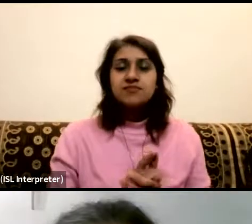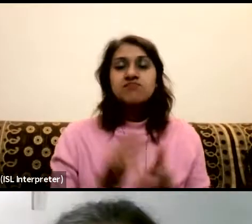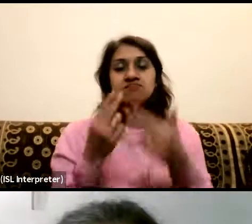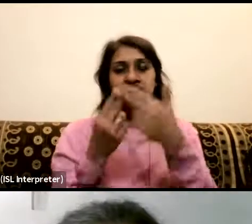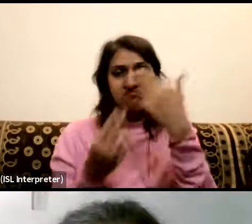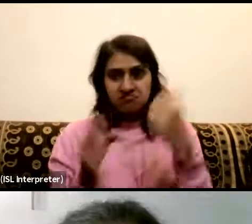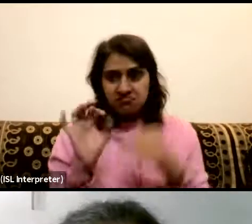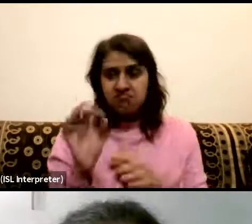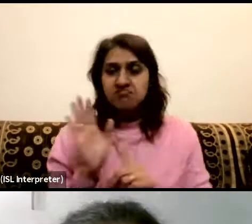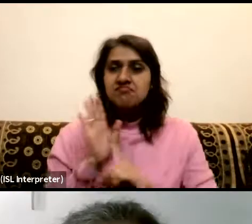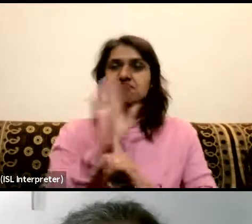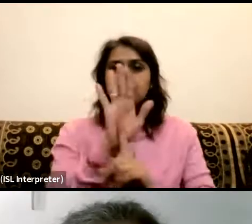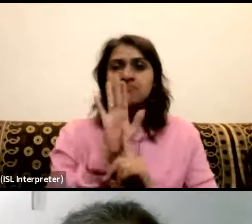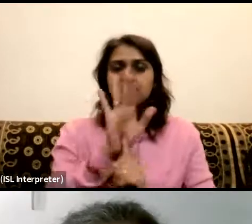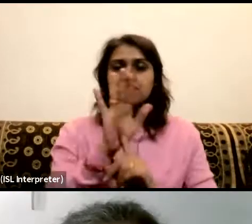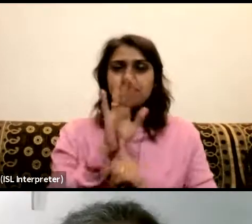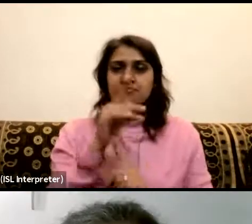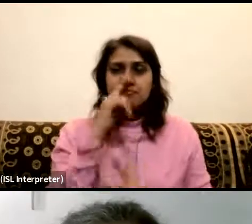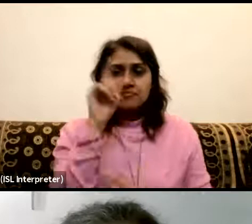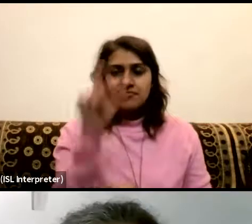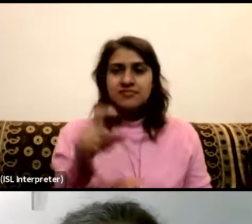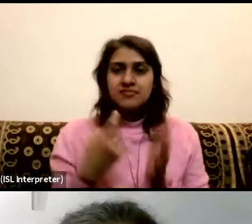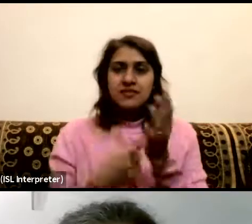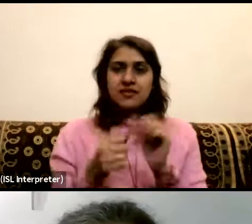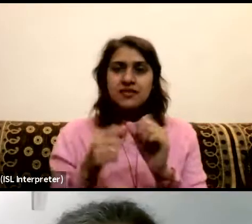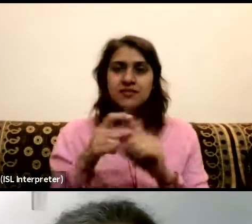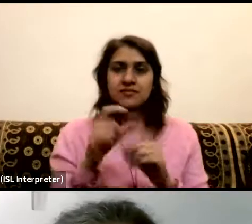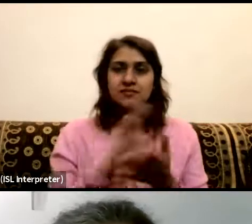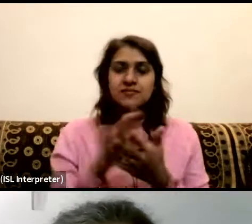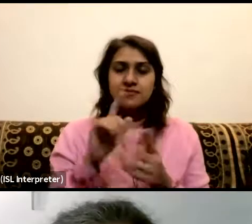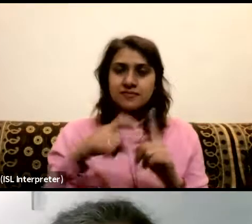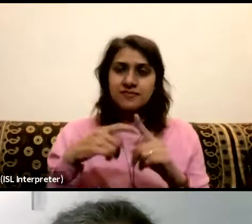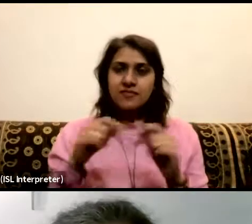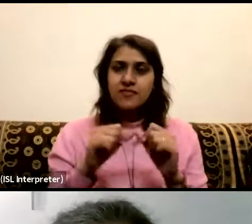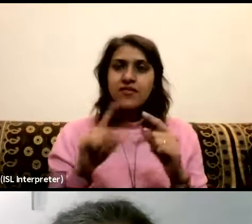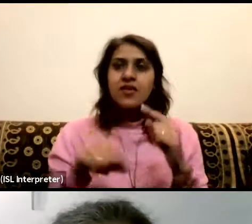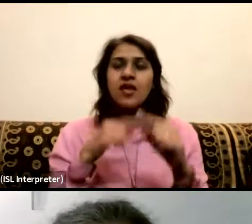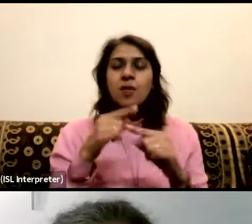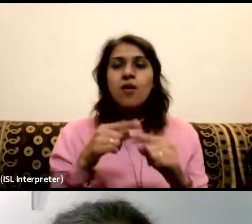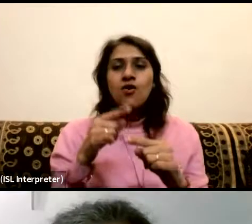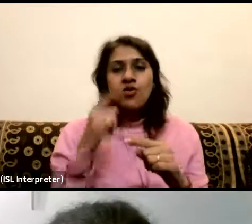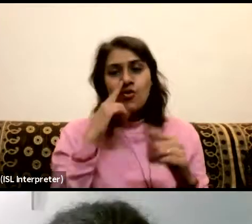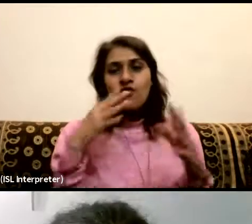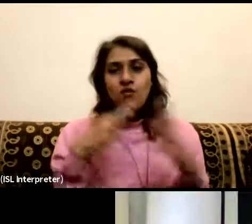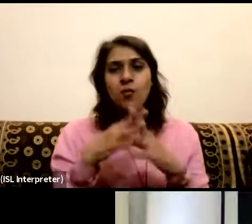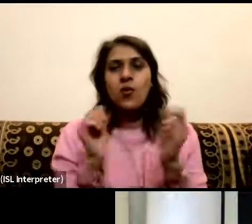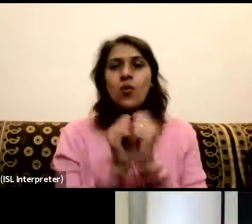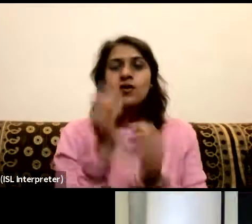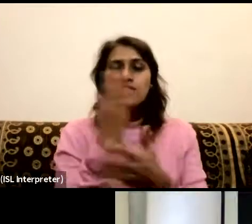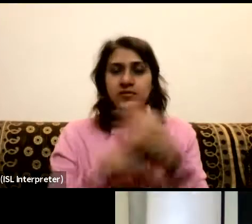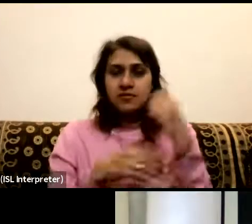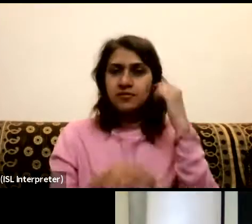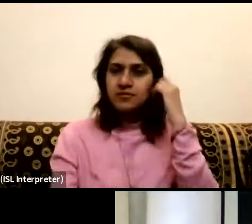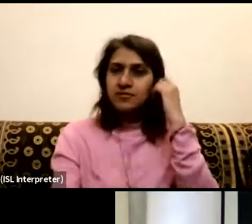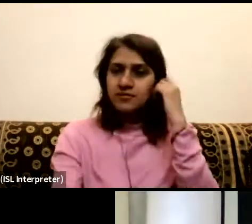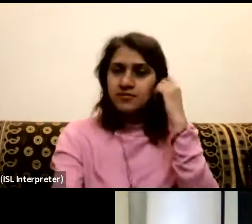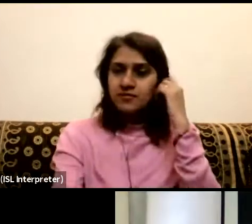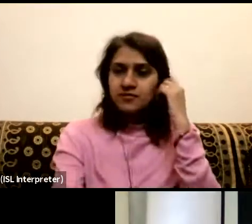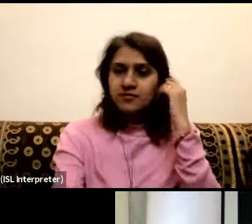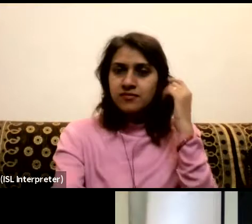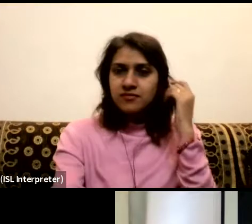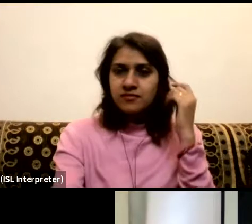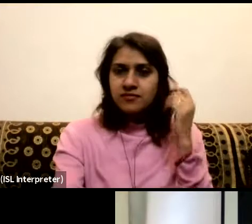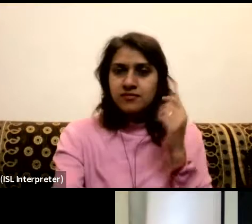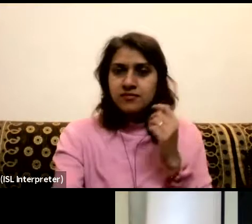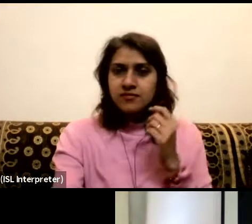highlighted very important issues around children and women with disability. Thank you so much. As always, we look forward to your